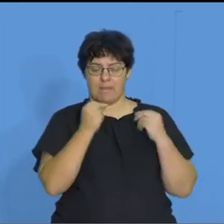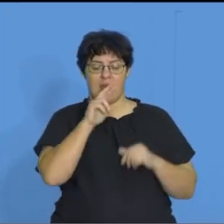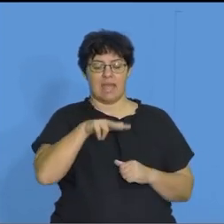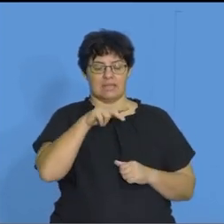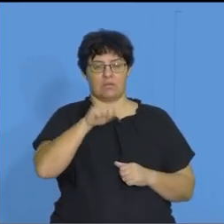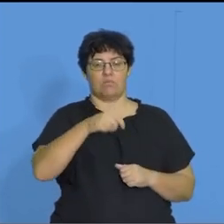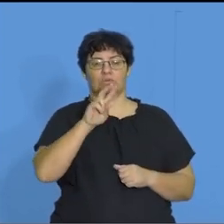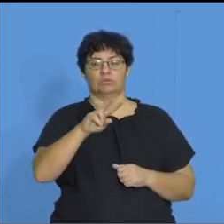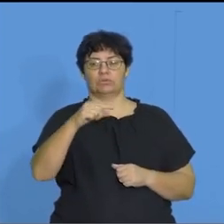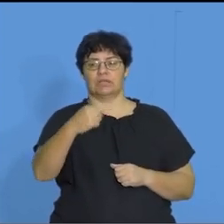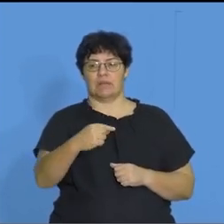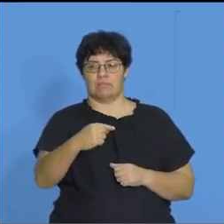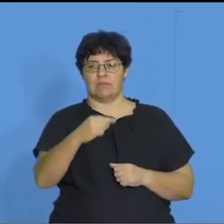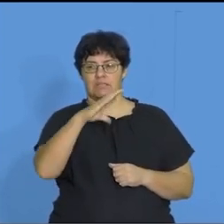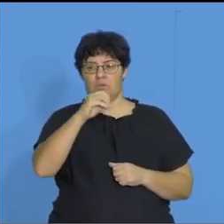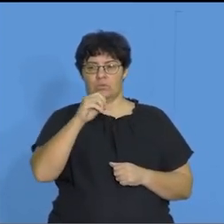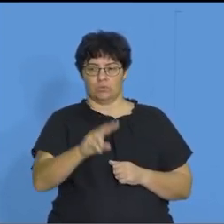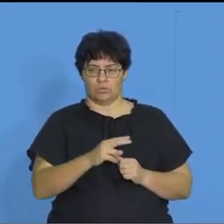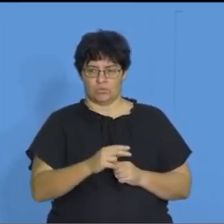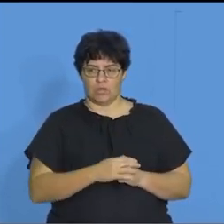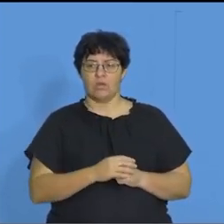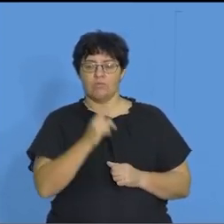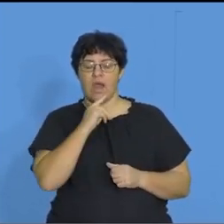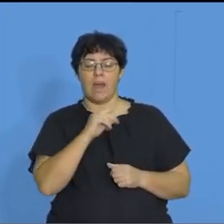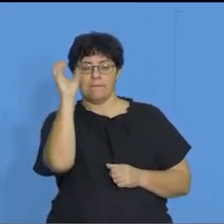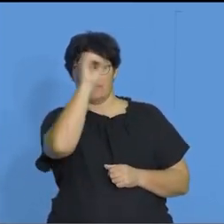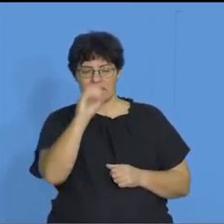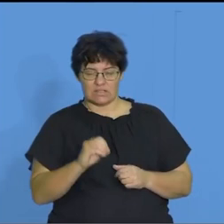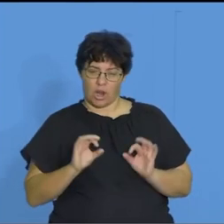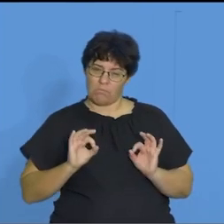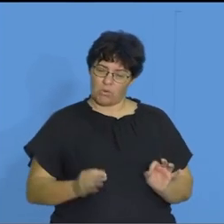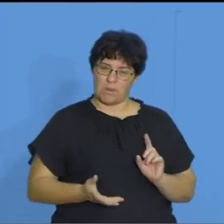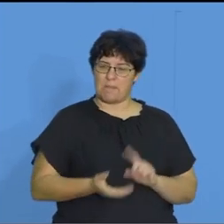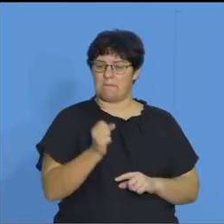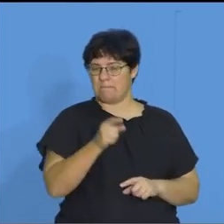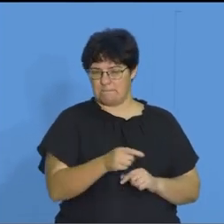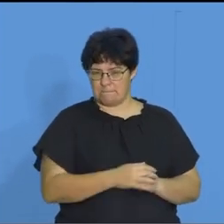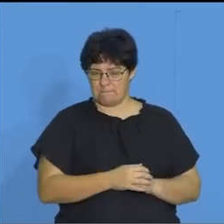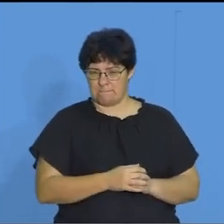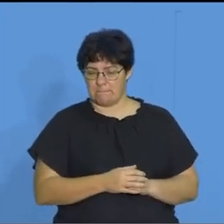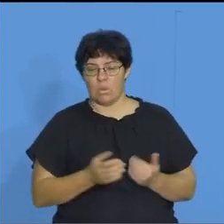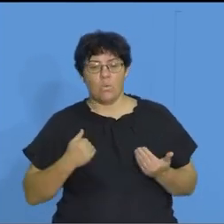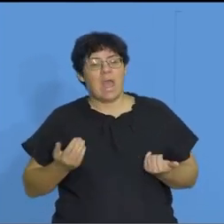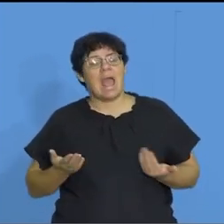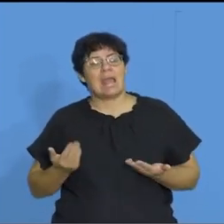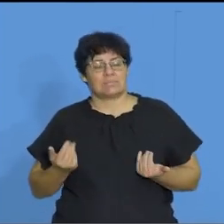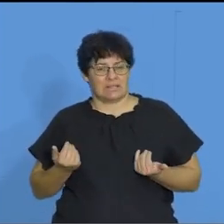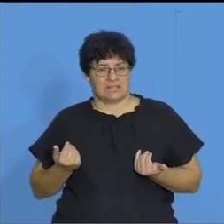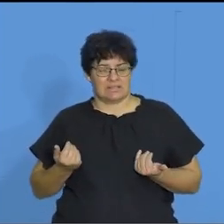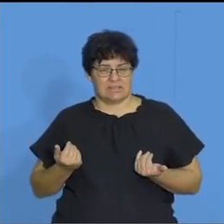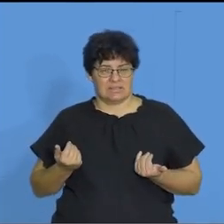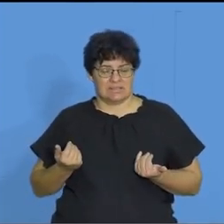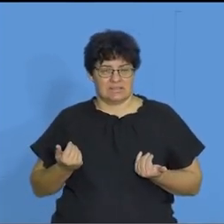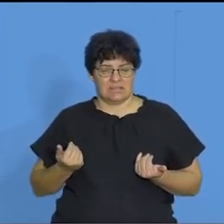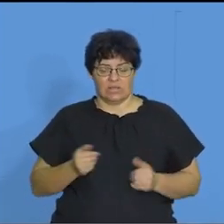grams of carbon dioxide gas. Calculate the percentage purity, okay? Now, if we expected